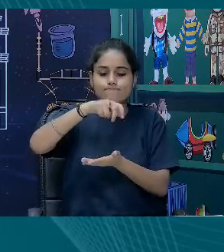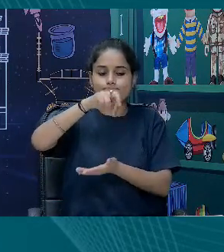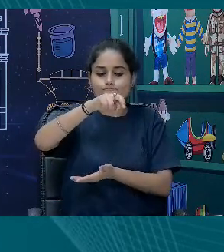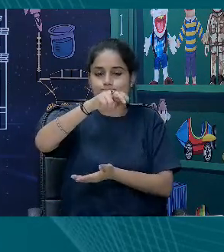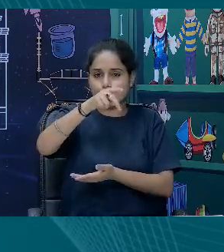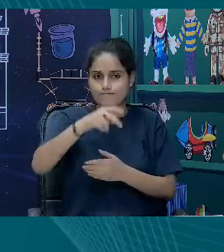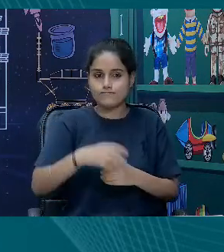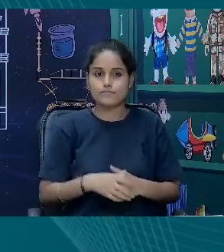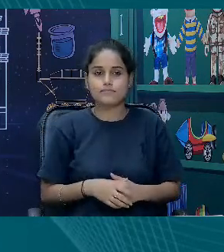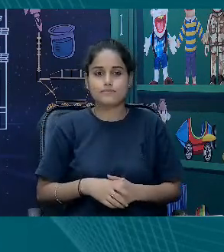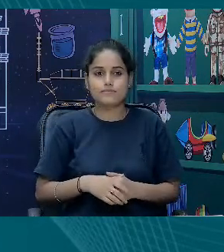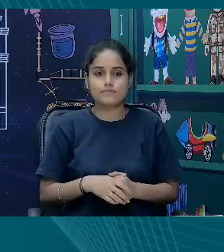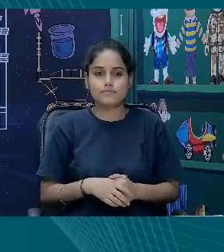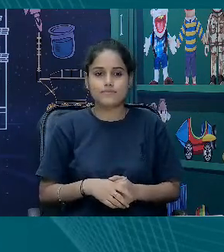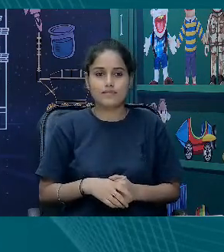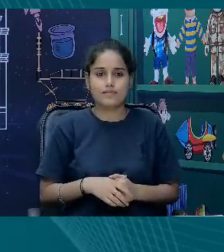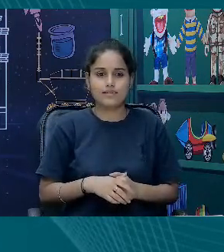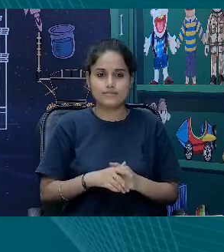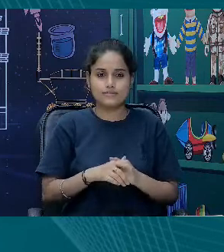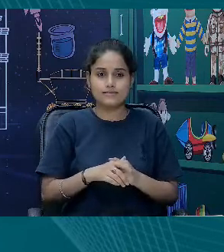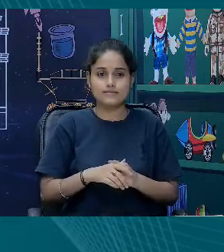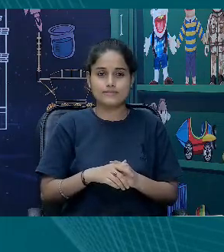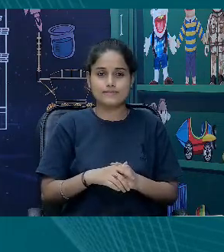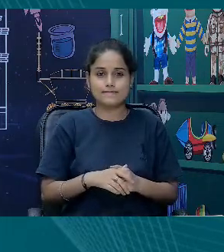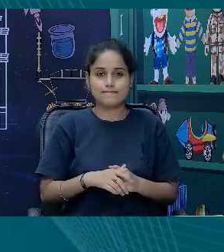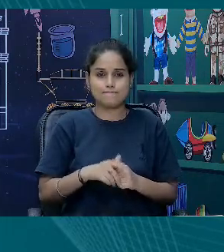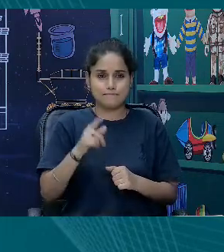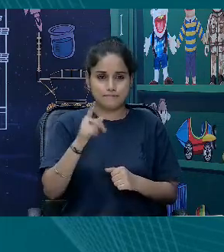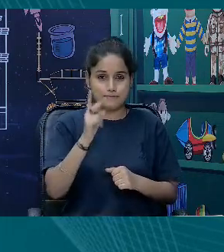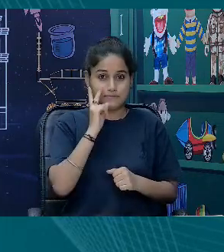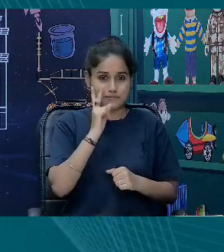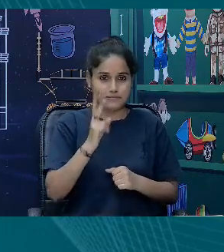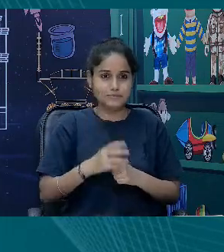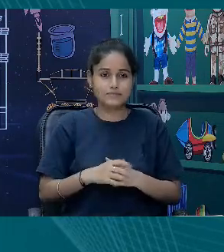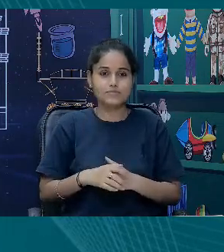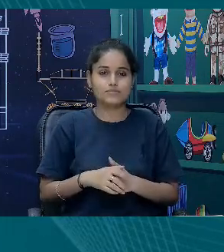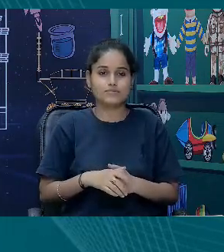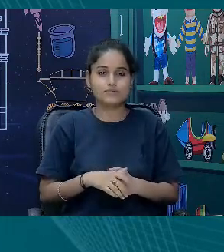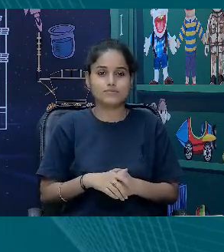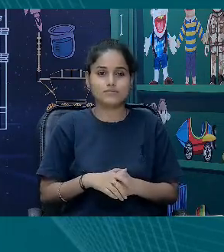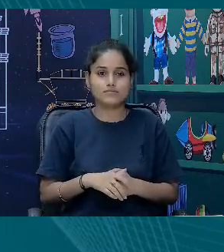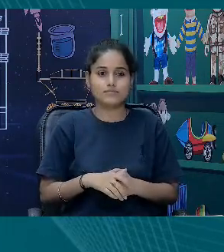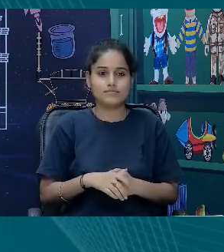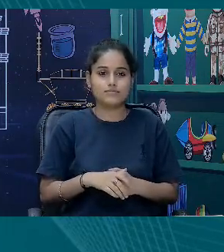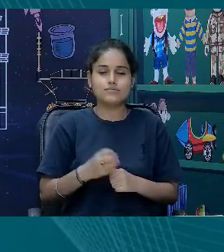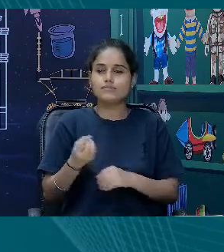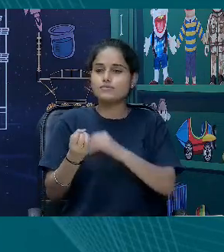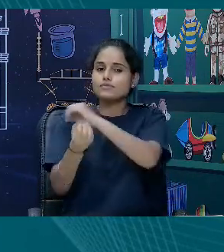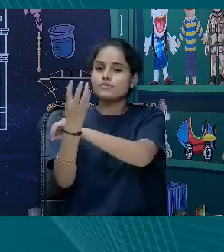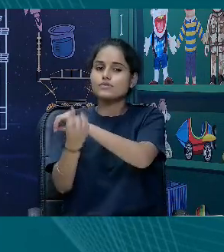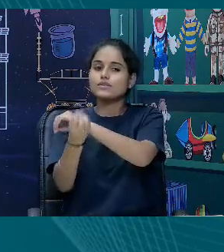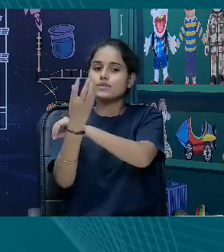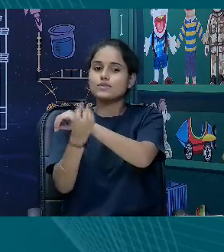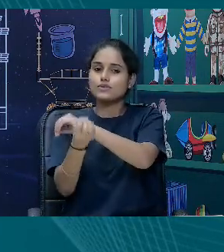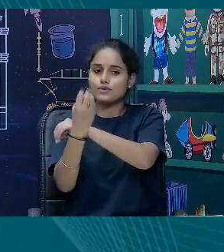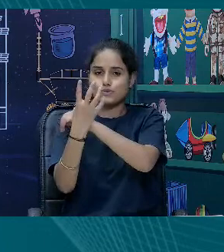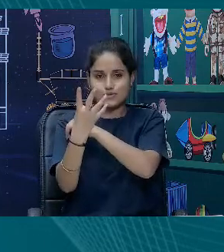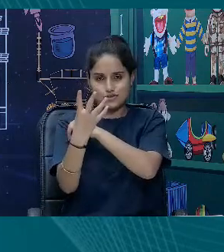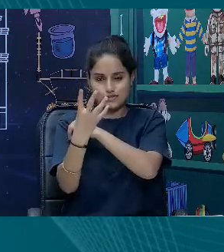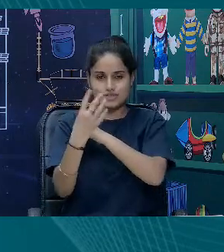little chimneys painted white, okay. 5 little windows shining bright,